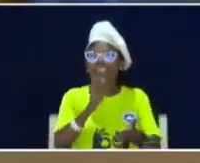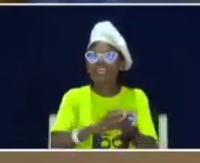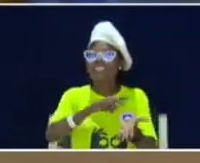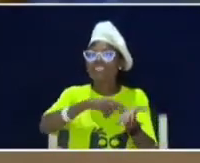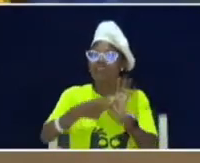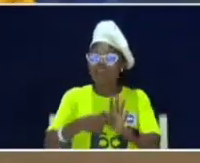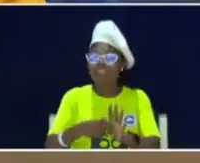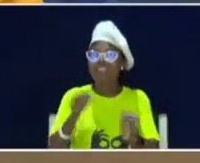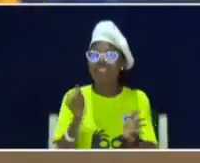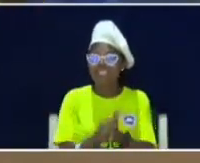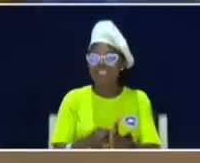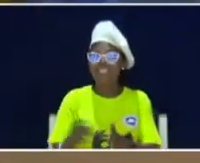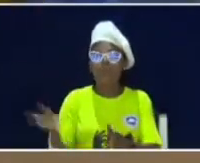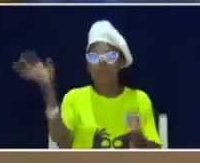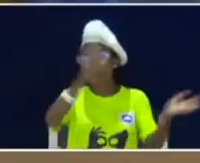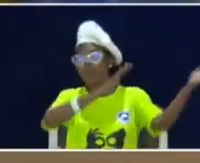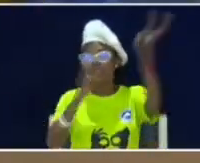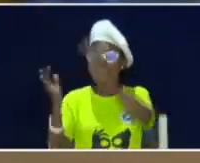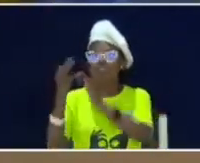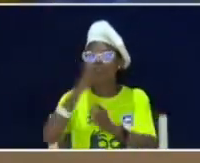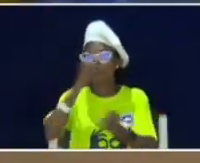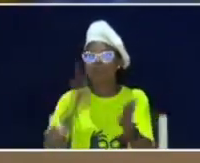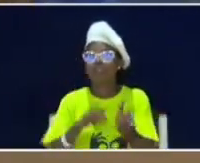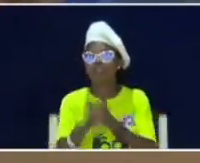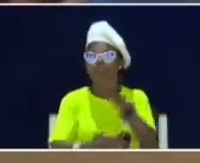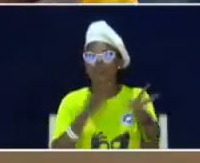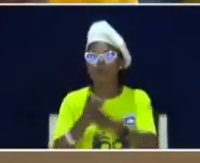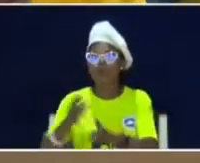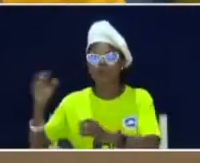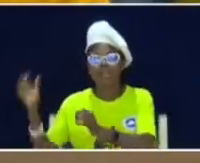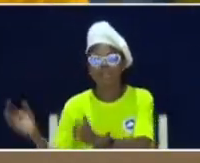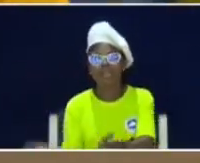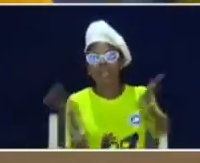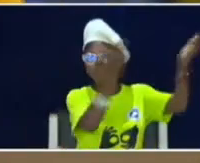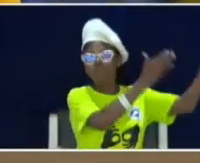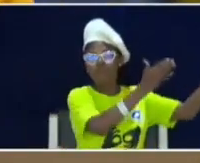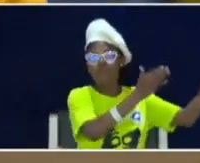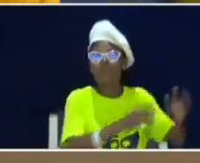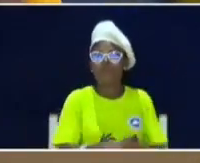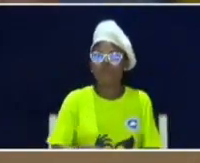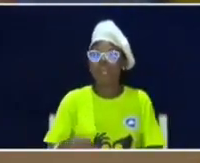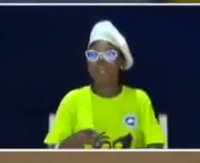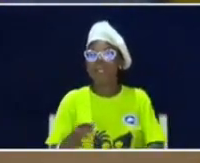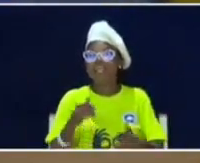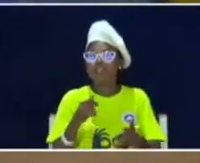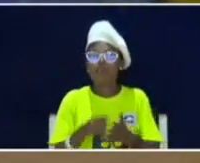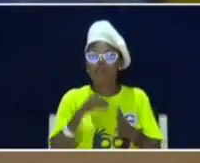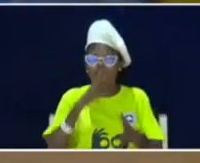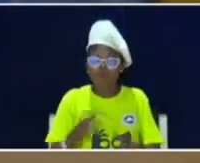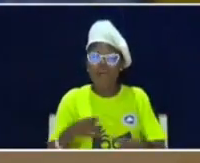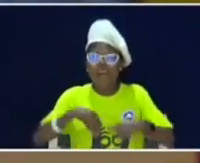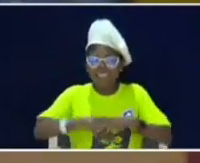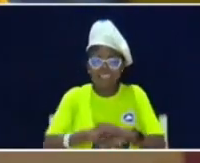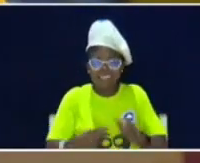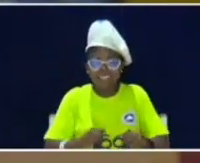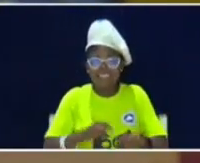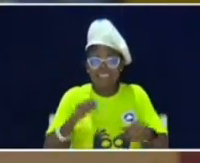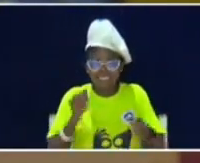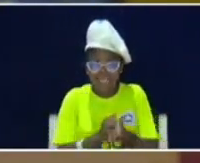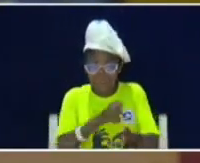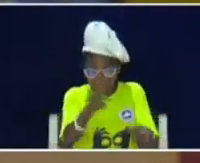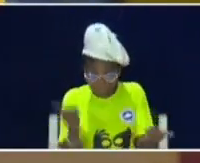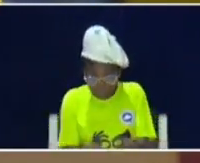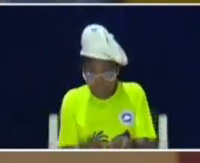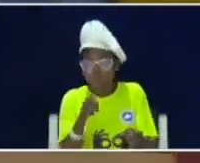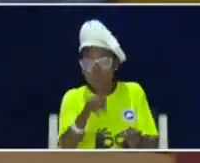world will take you away. You have prayed, you have done so many things, but it seems you are still at that position.